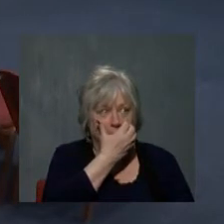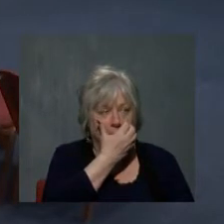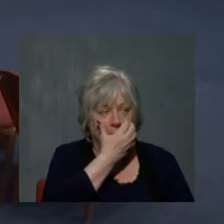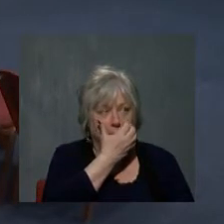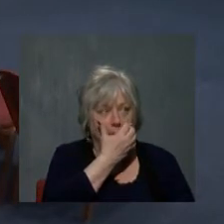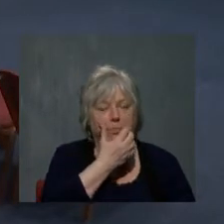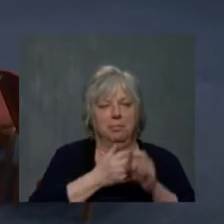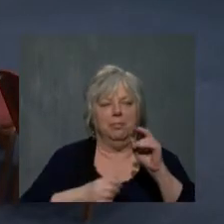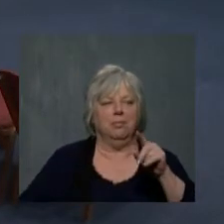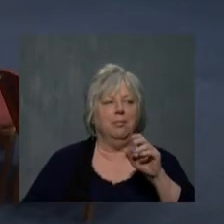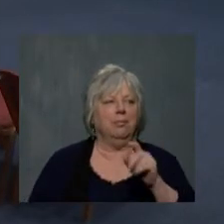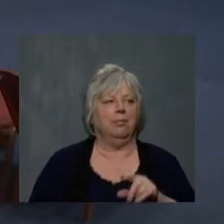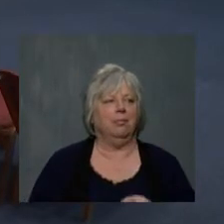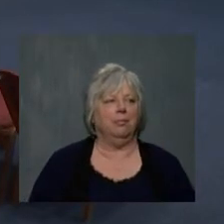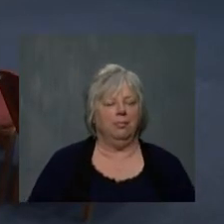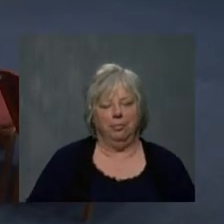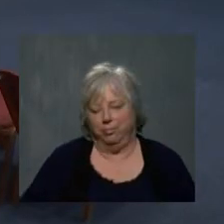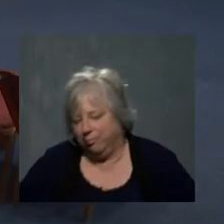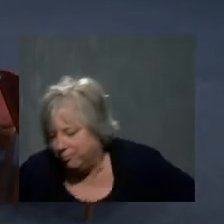Okay.